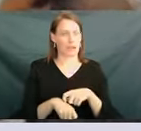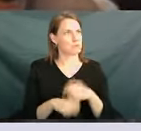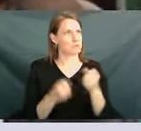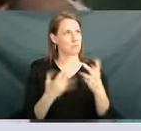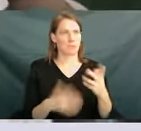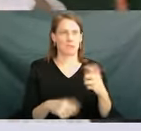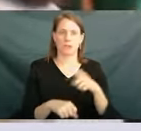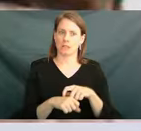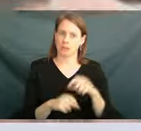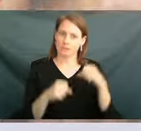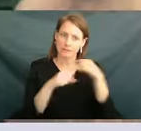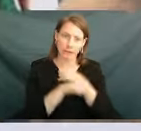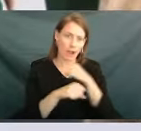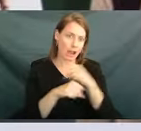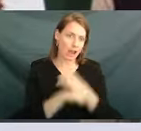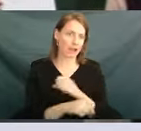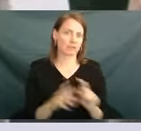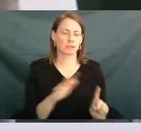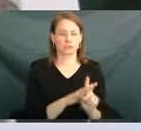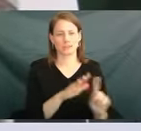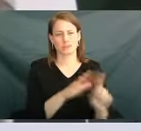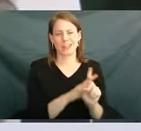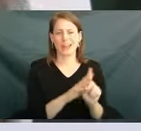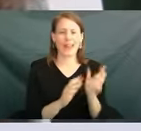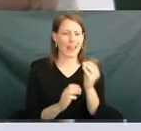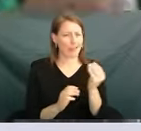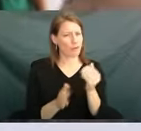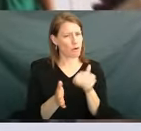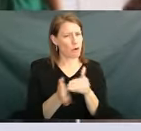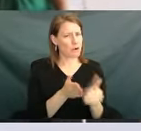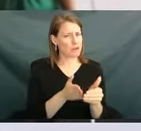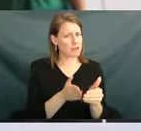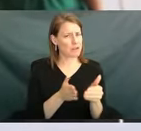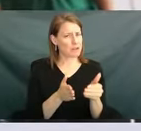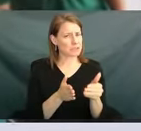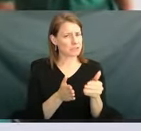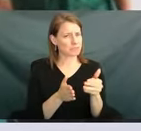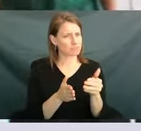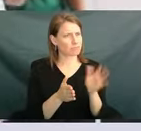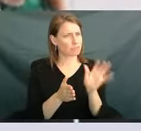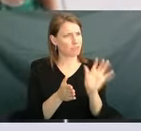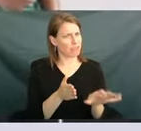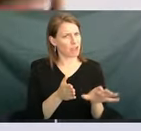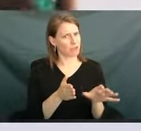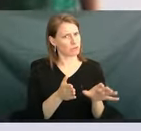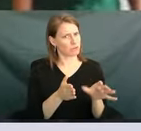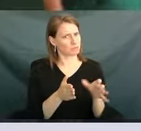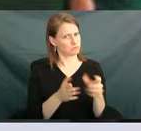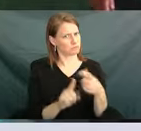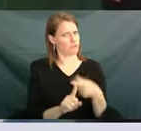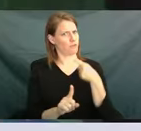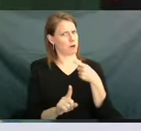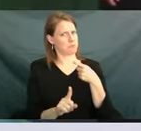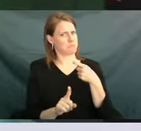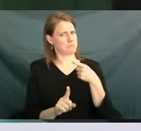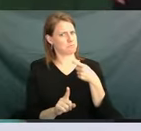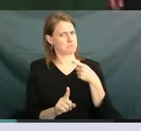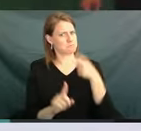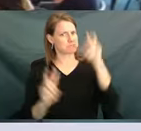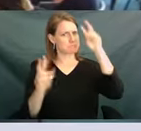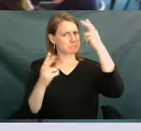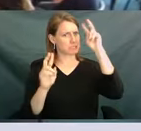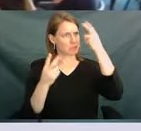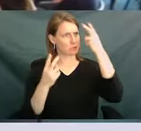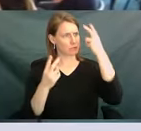from misunderstanding and him not understanding other children and they not understanding him. Mandy spoke to all